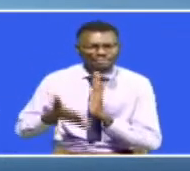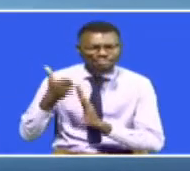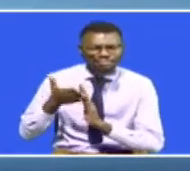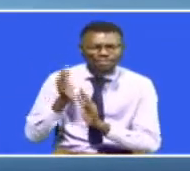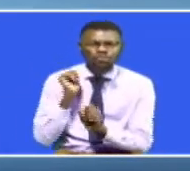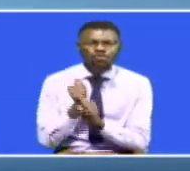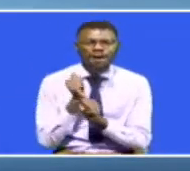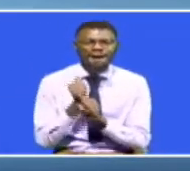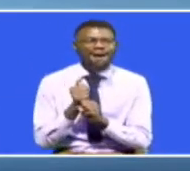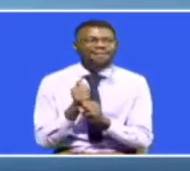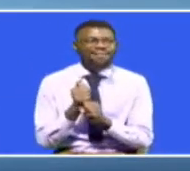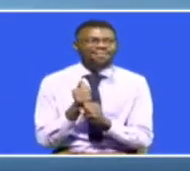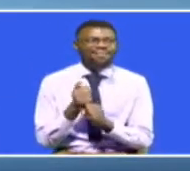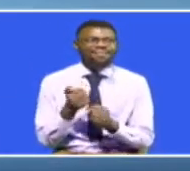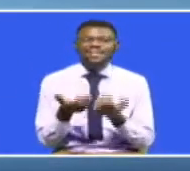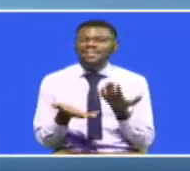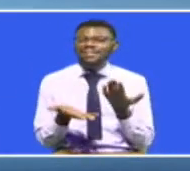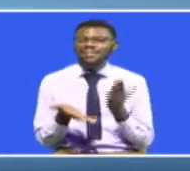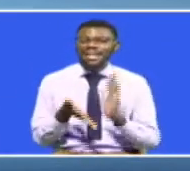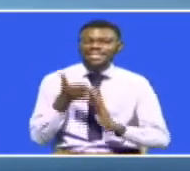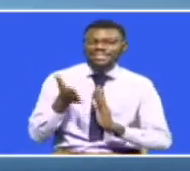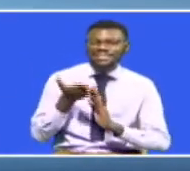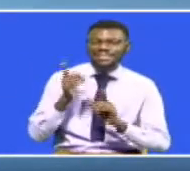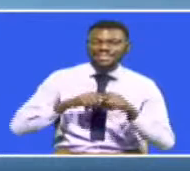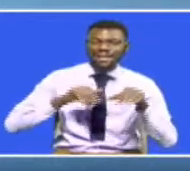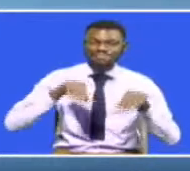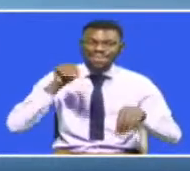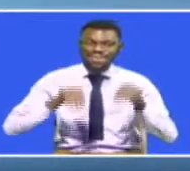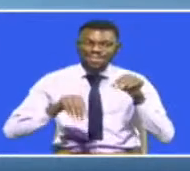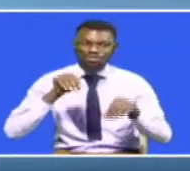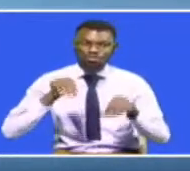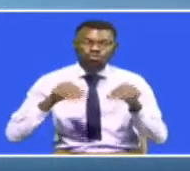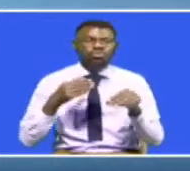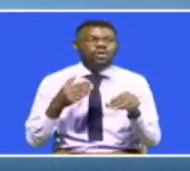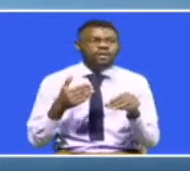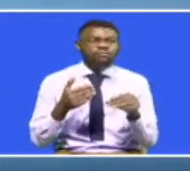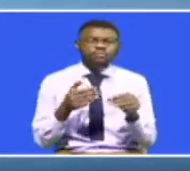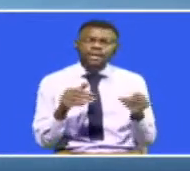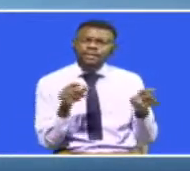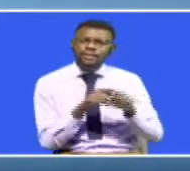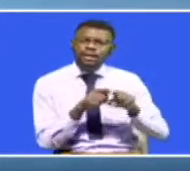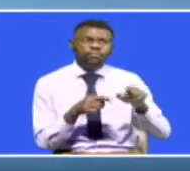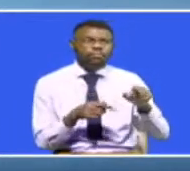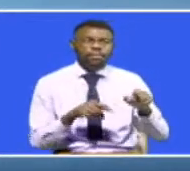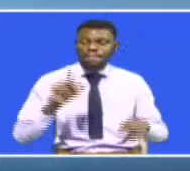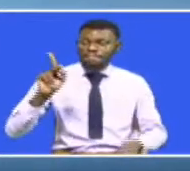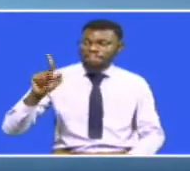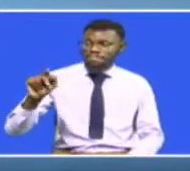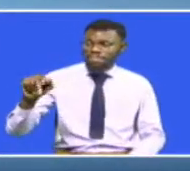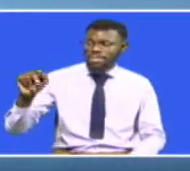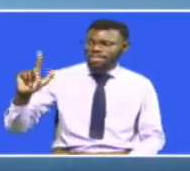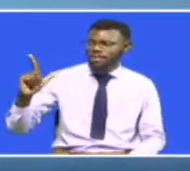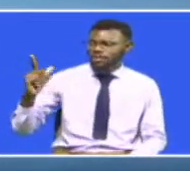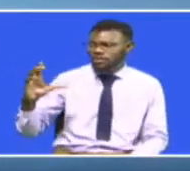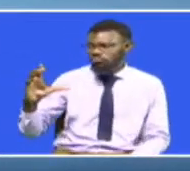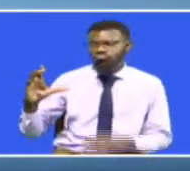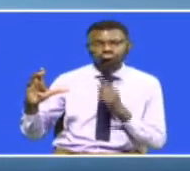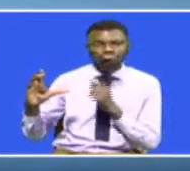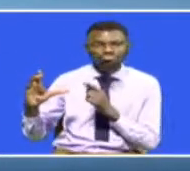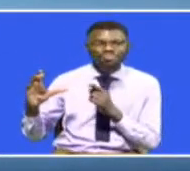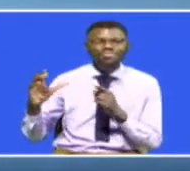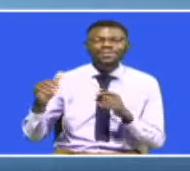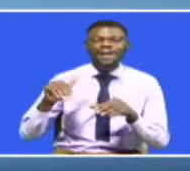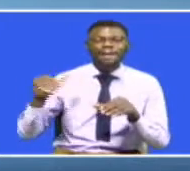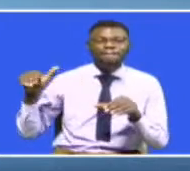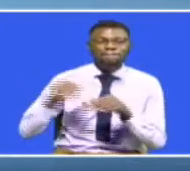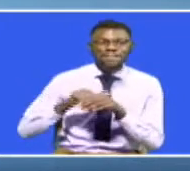commission in the election on time. Now, the sentiments of PPLC were also echoed by